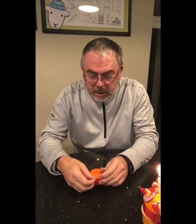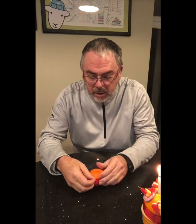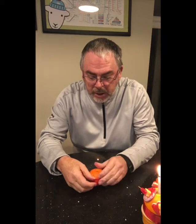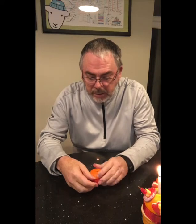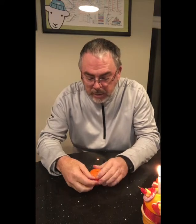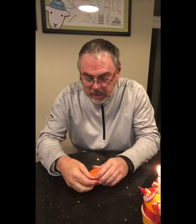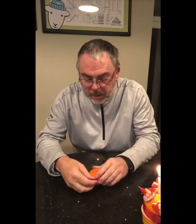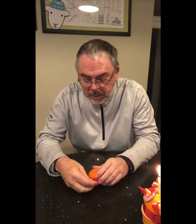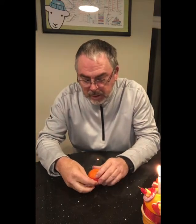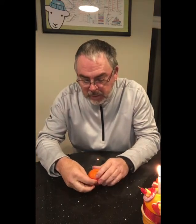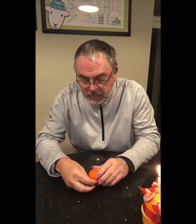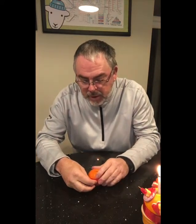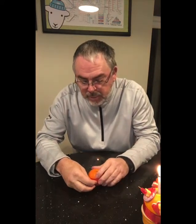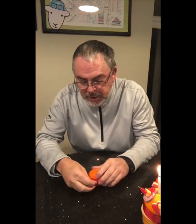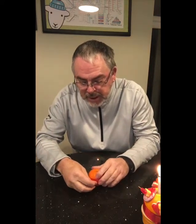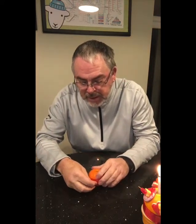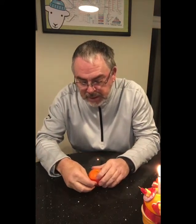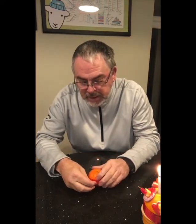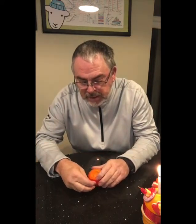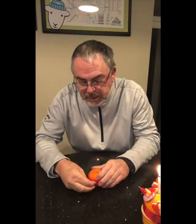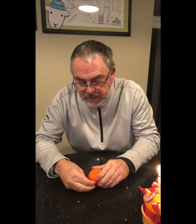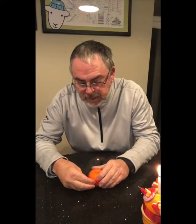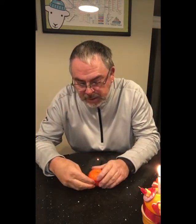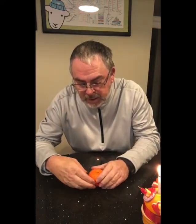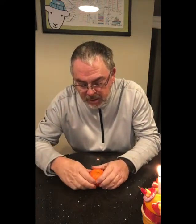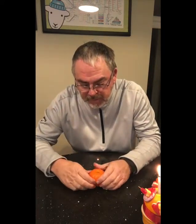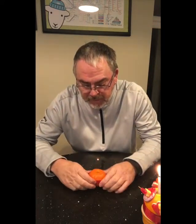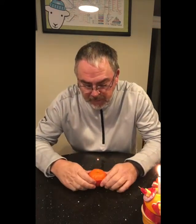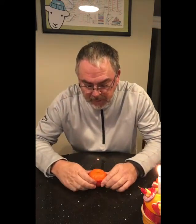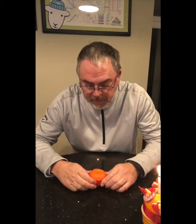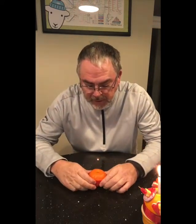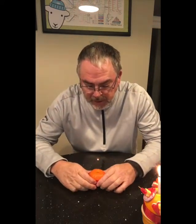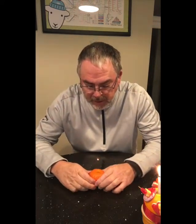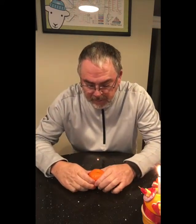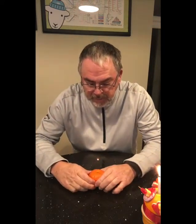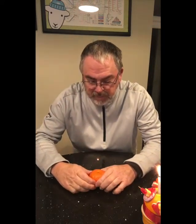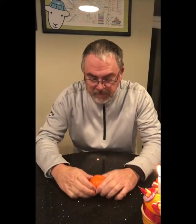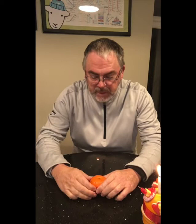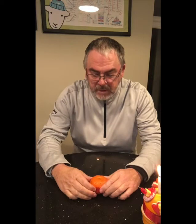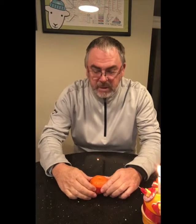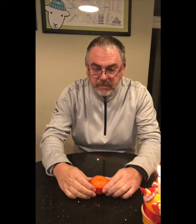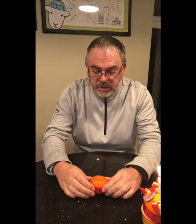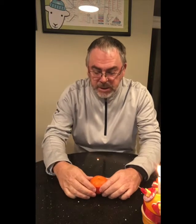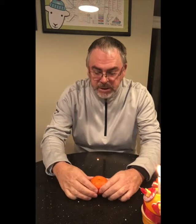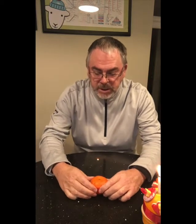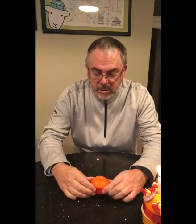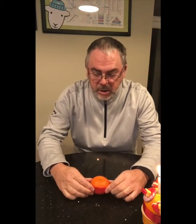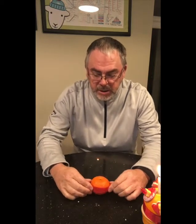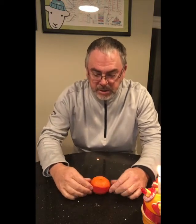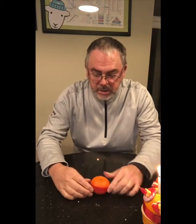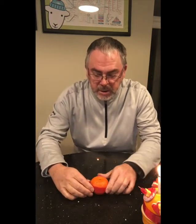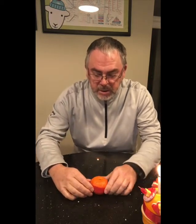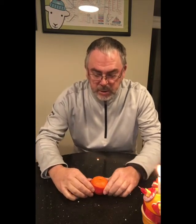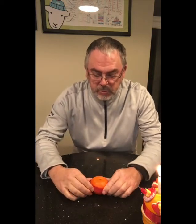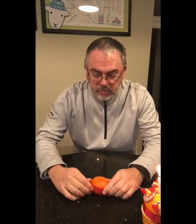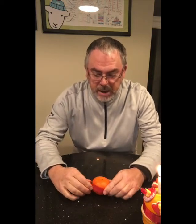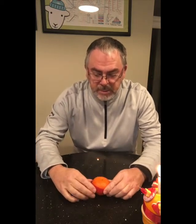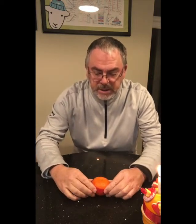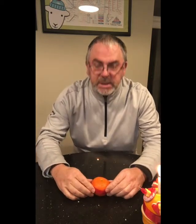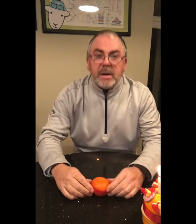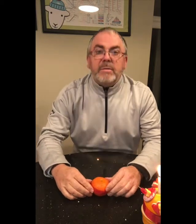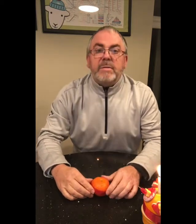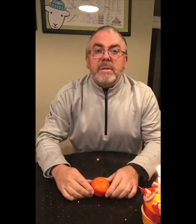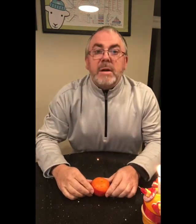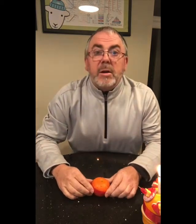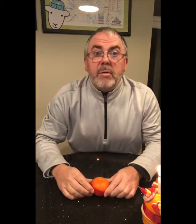red line, represents the life and the love of Jesus Christ, who wraps